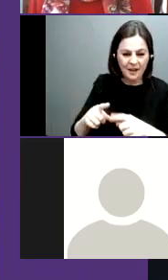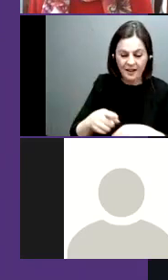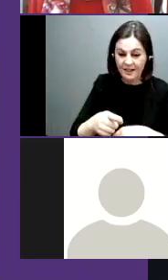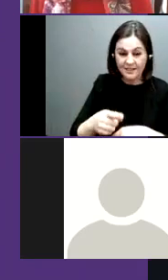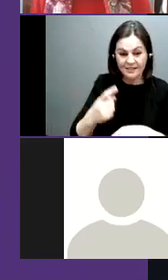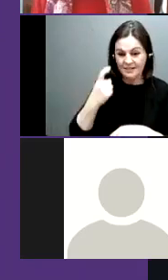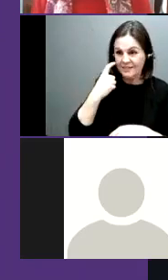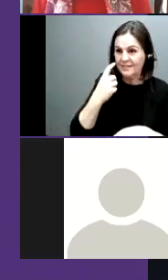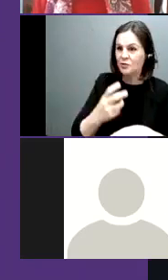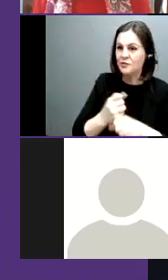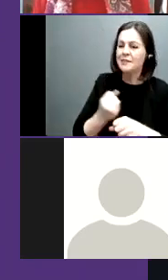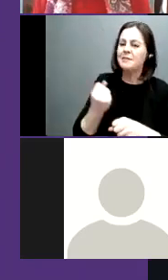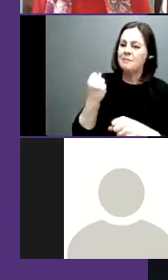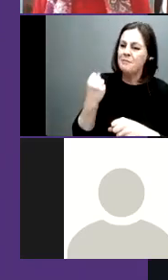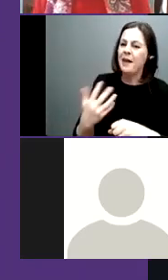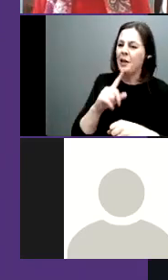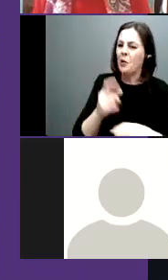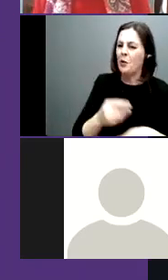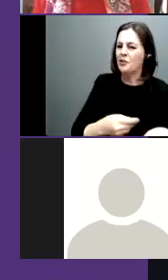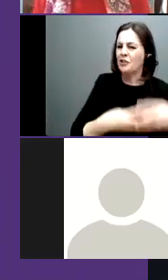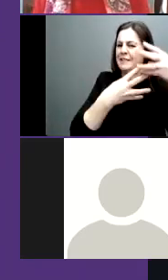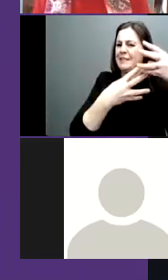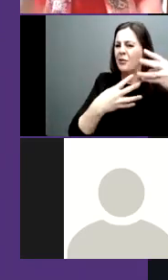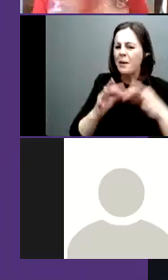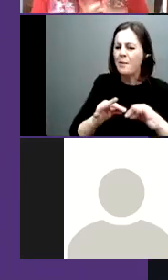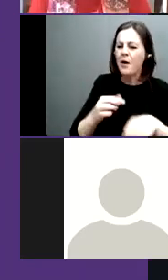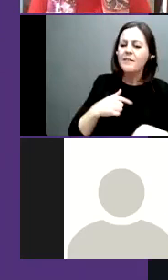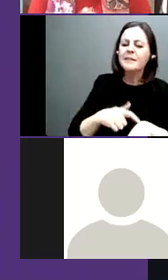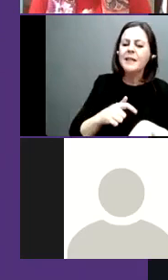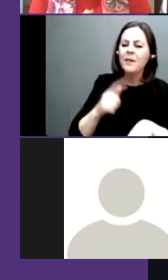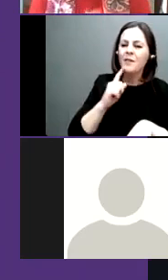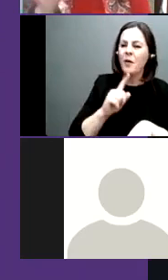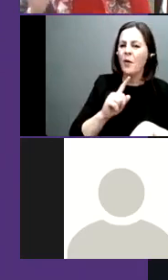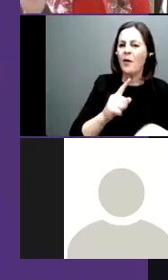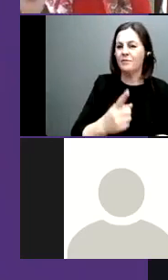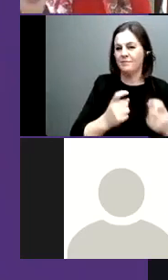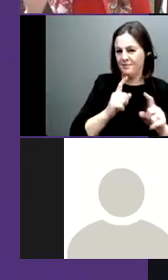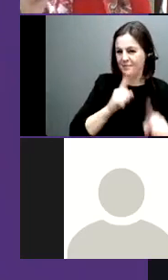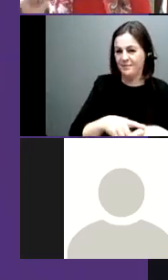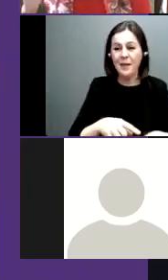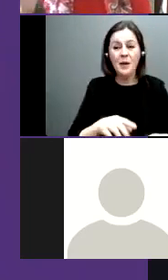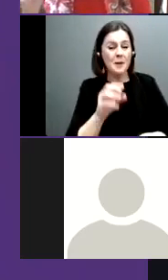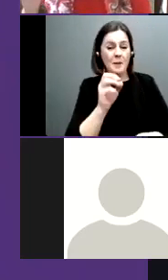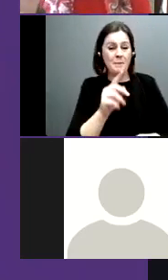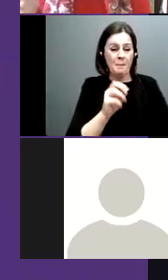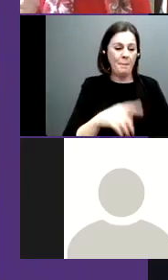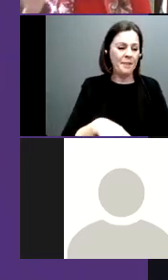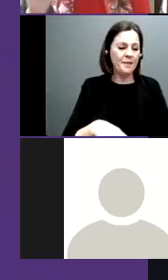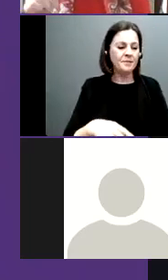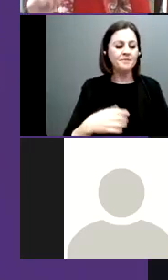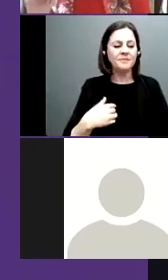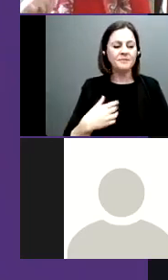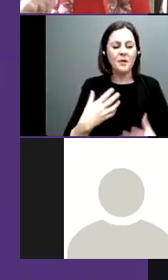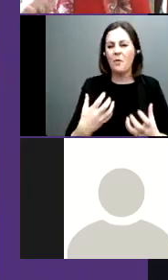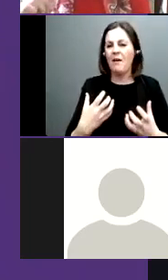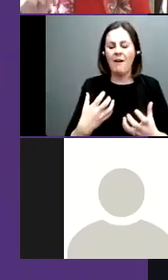wonderful questions, so I want to be able to leave some time. So go ahead. Okay. I want to sort of do this quickly, but I'm